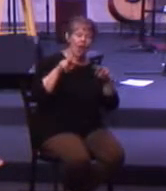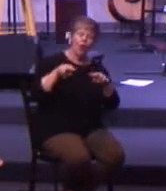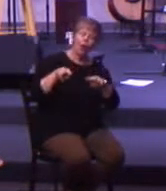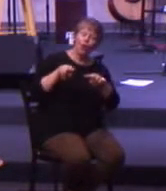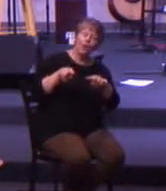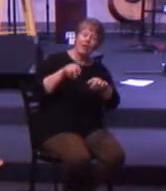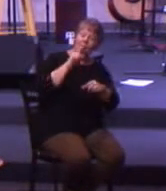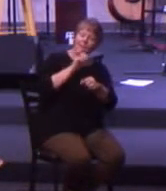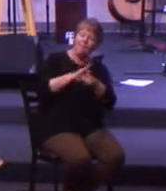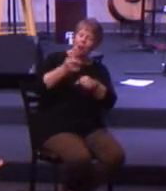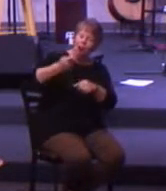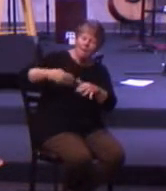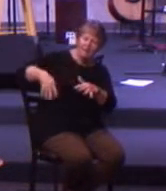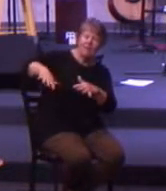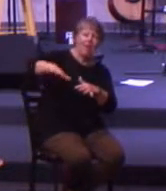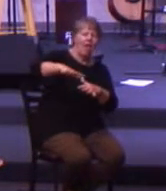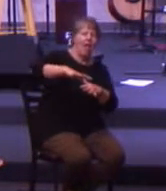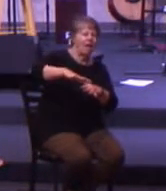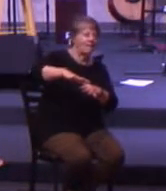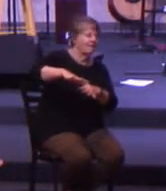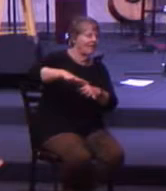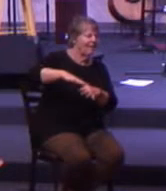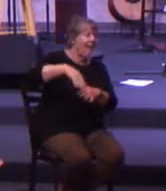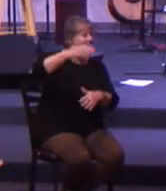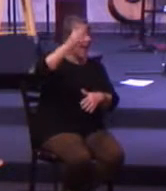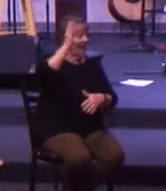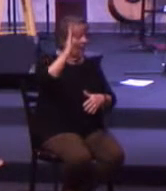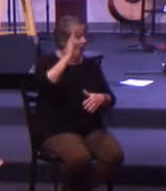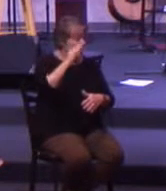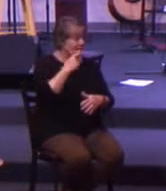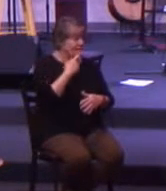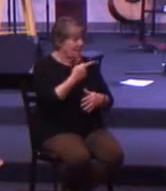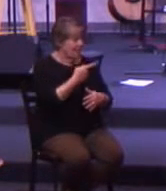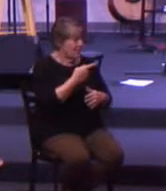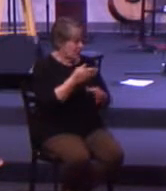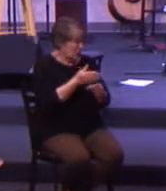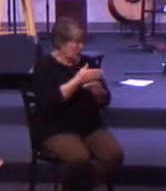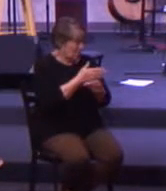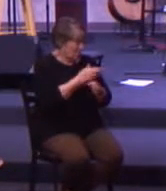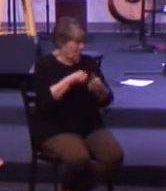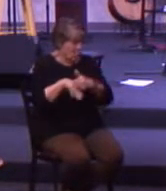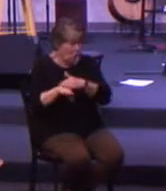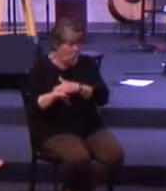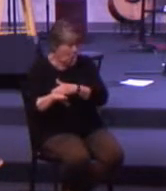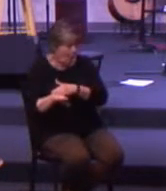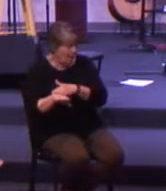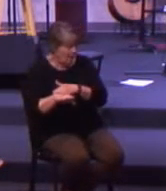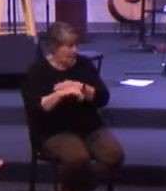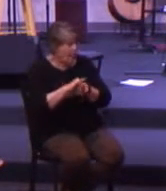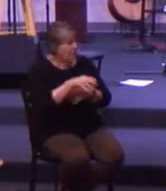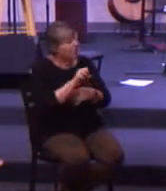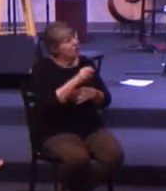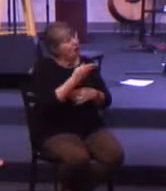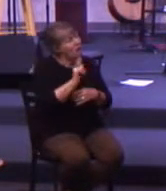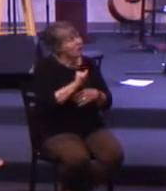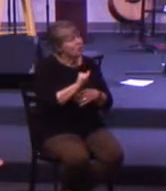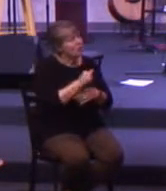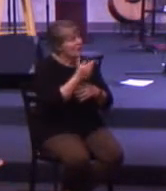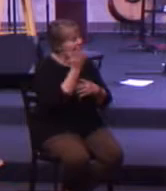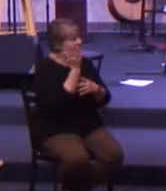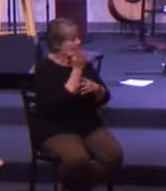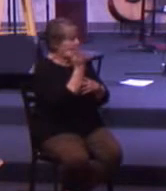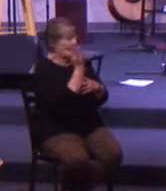looking at, I'm going to take you there. But just before they go in, Joshua gives a speech to the